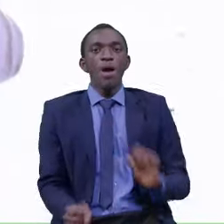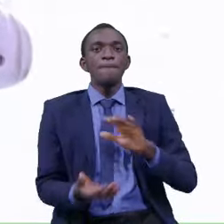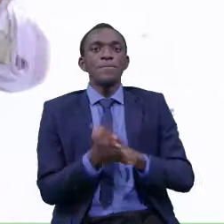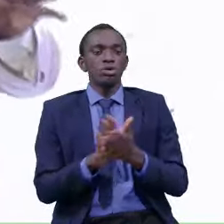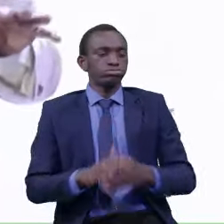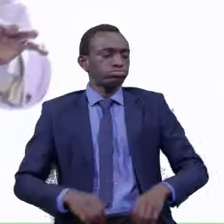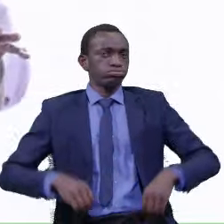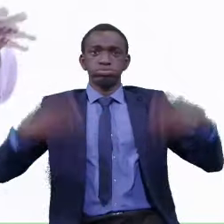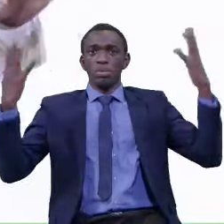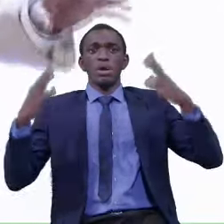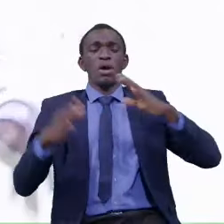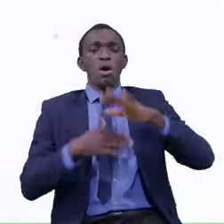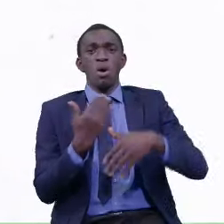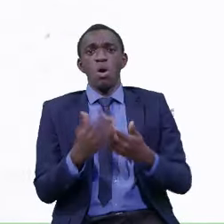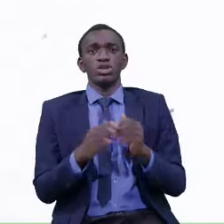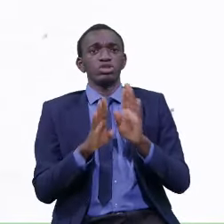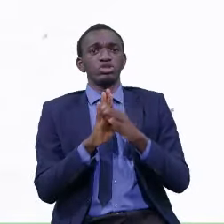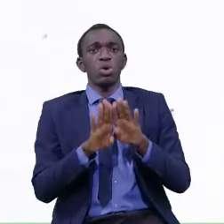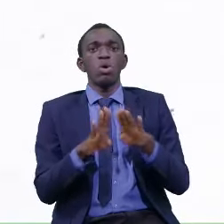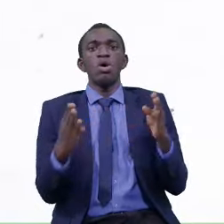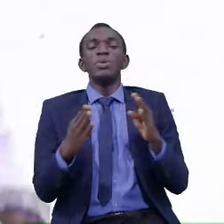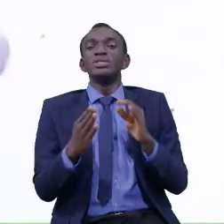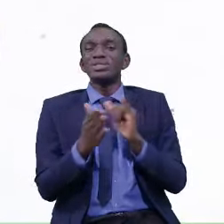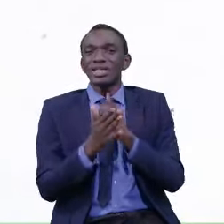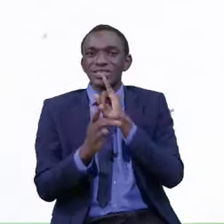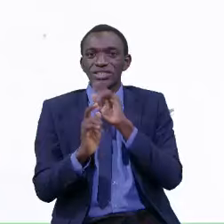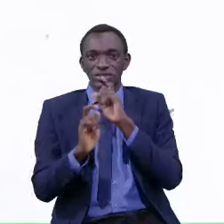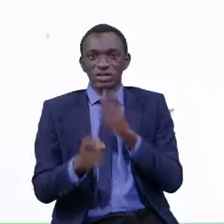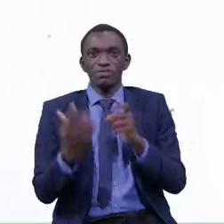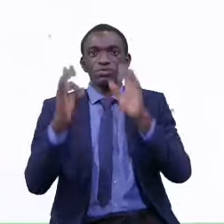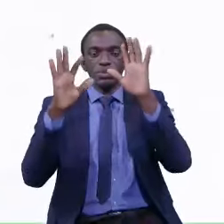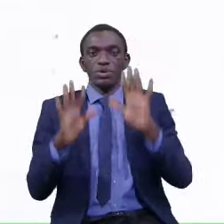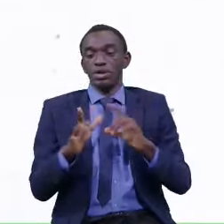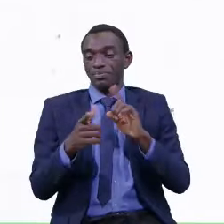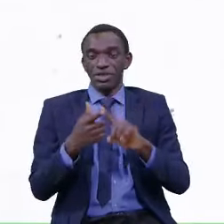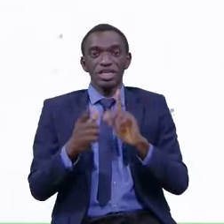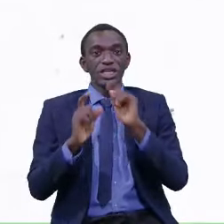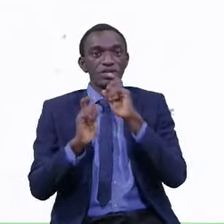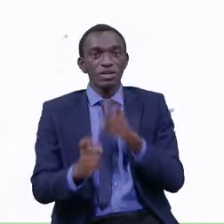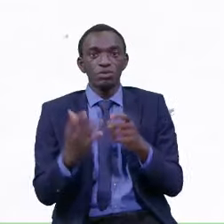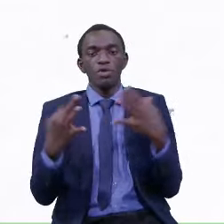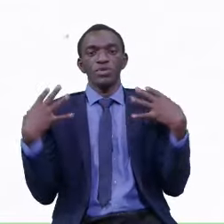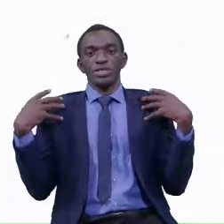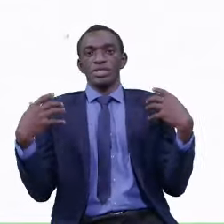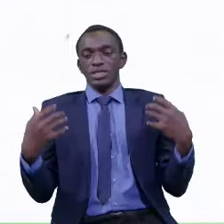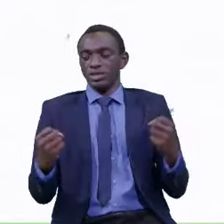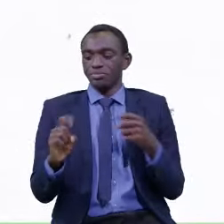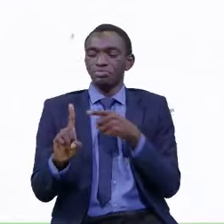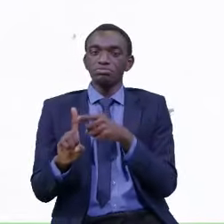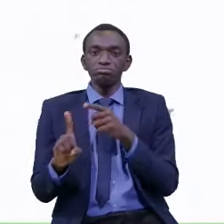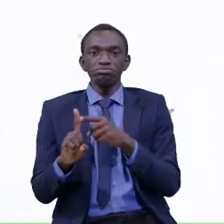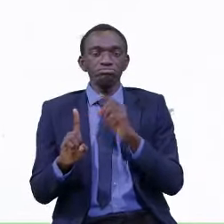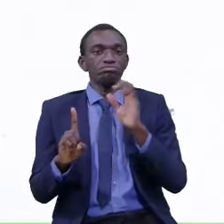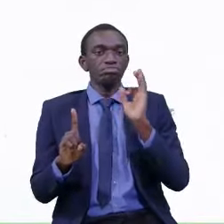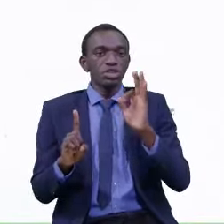the gift of healing. They preached the gospel there. And then one man who had never walked in